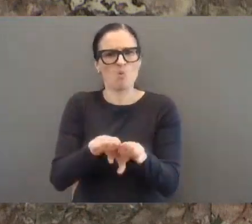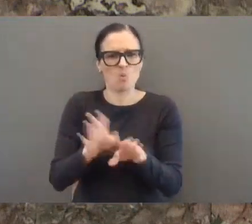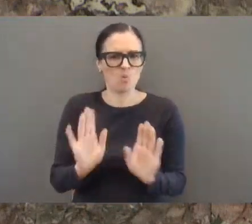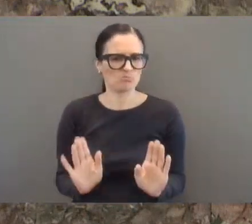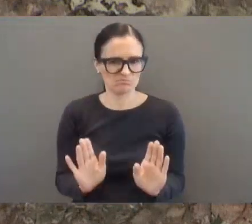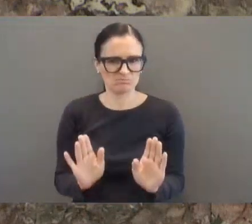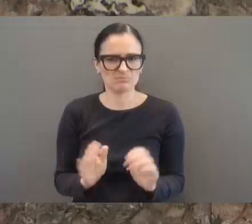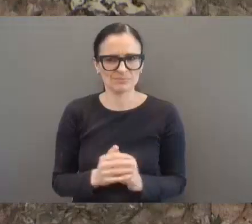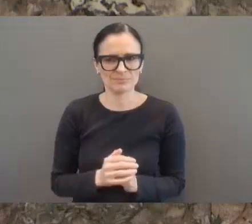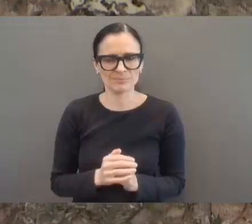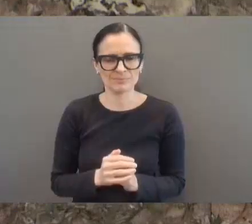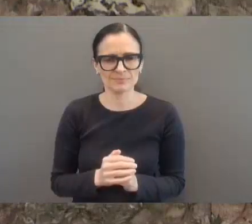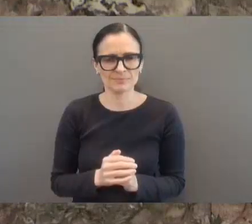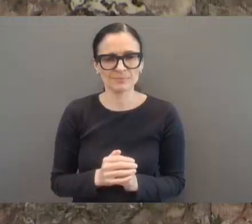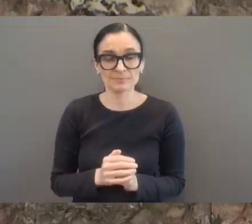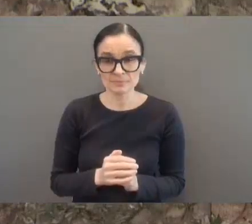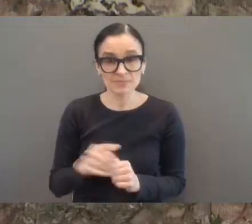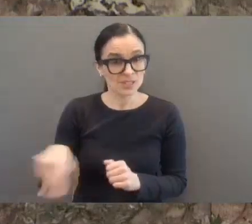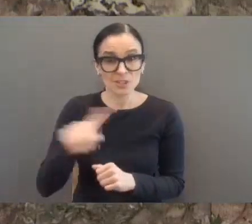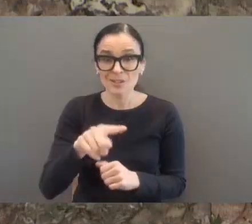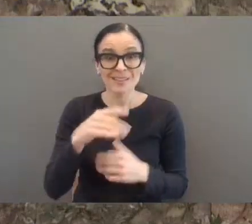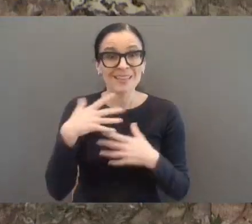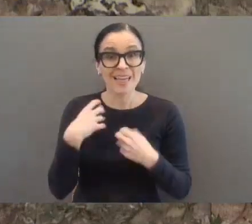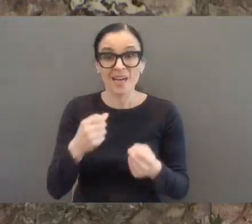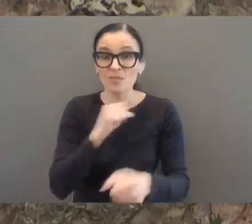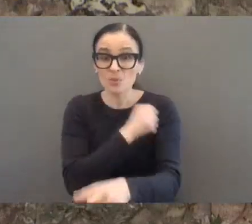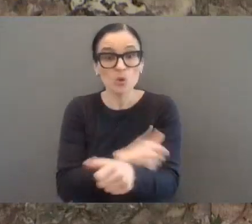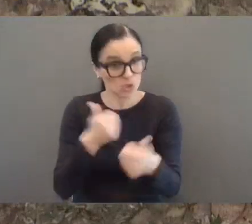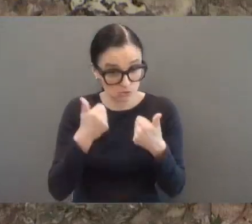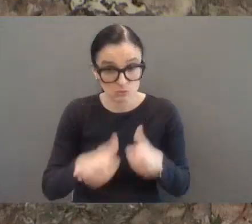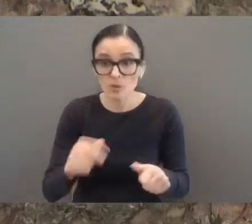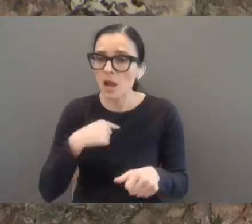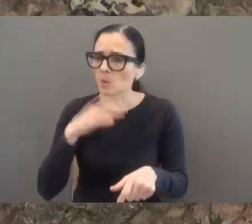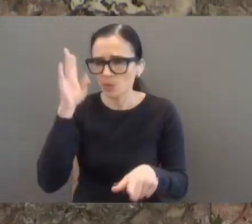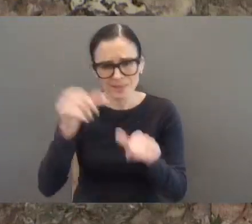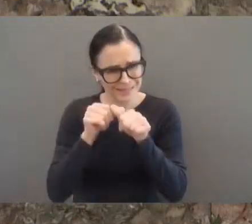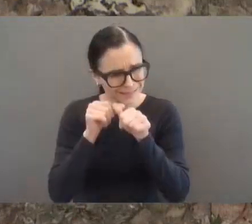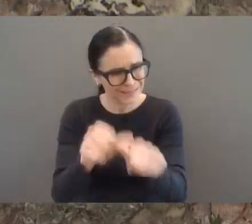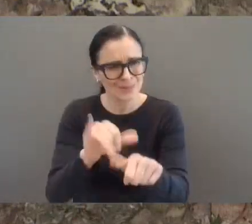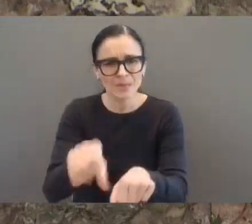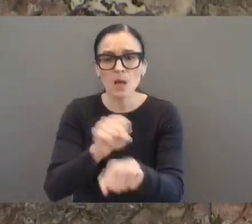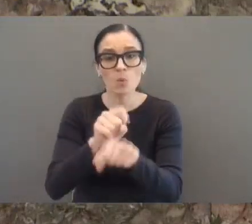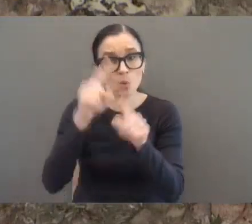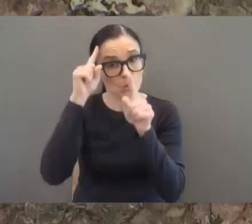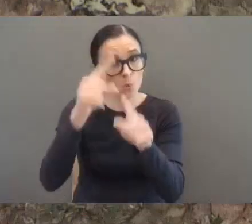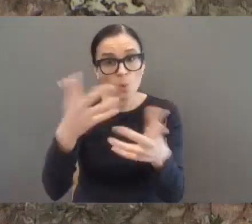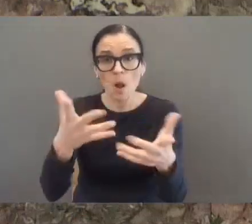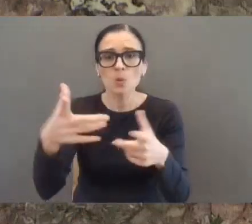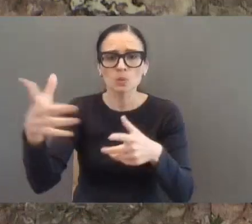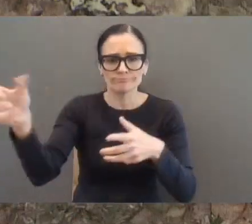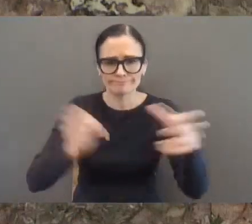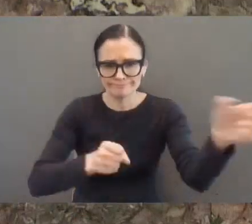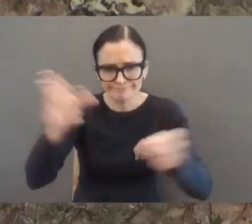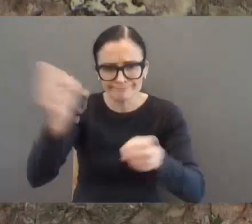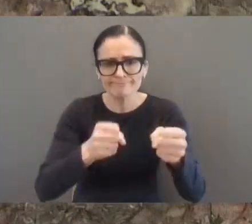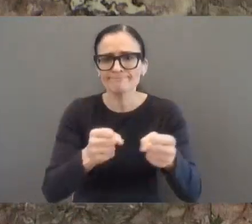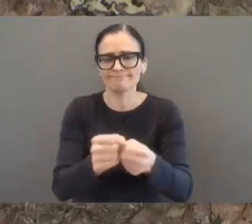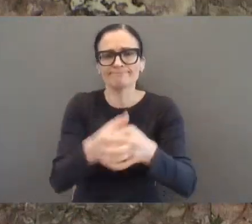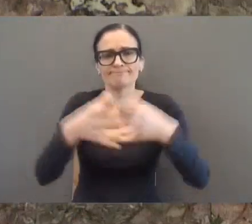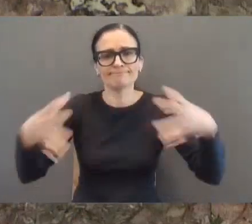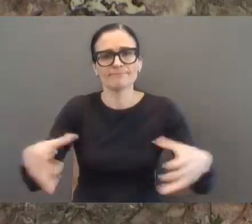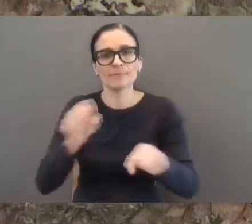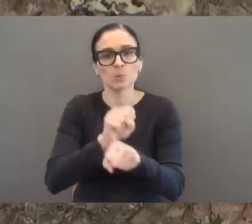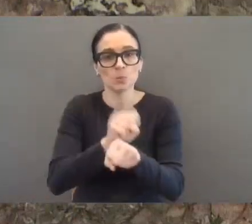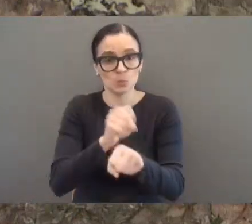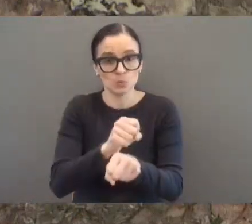and attract and build this workforce because, Mr. Speaker, we know that particularly in rural communities, but in communities across British Columbia, people need